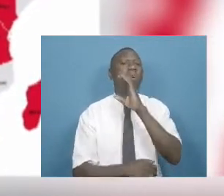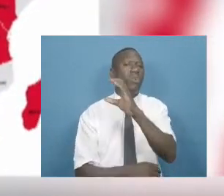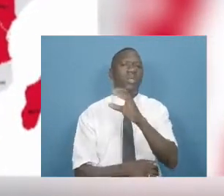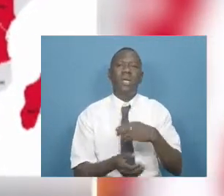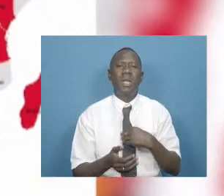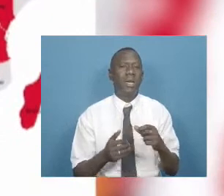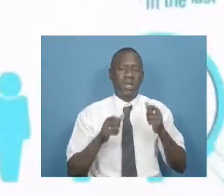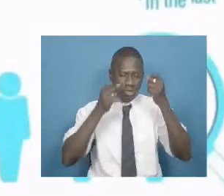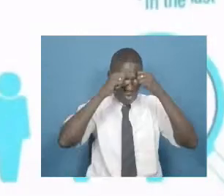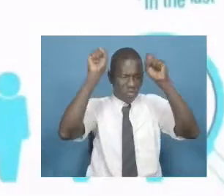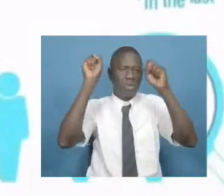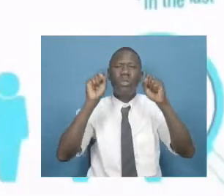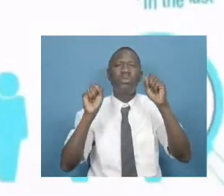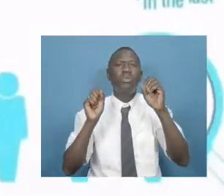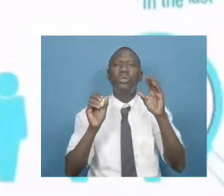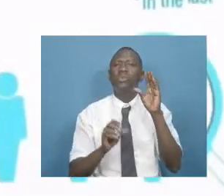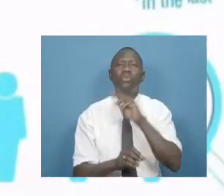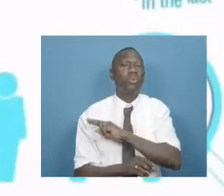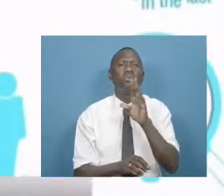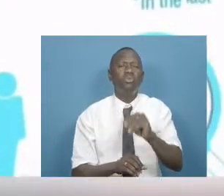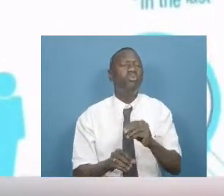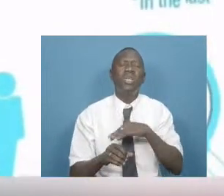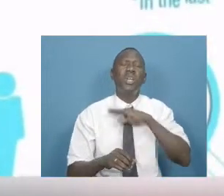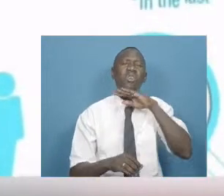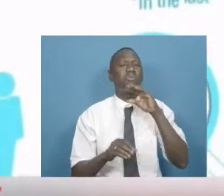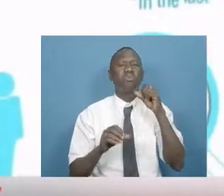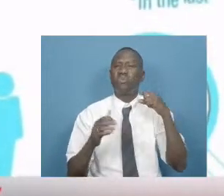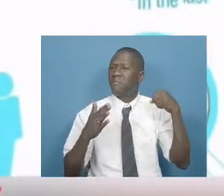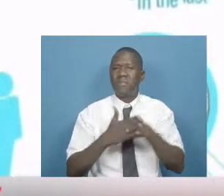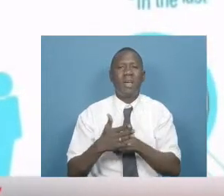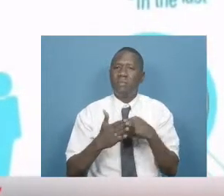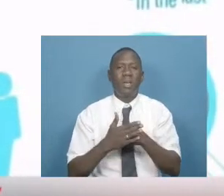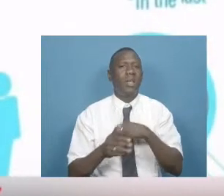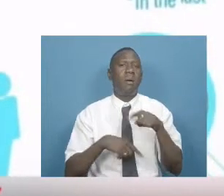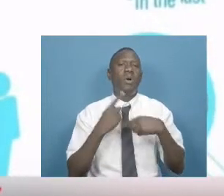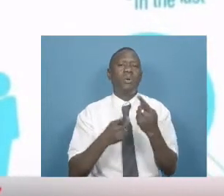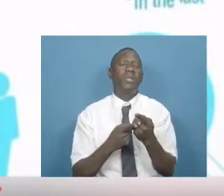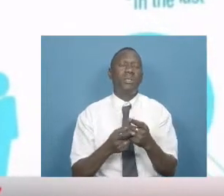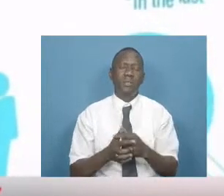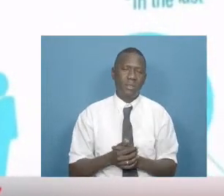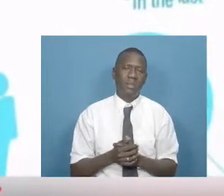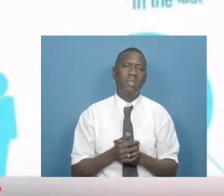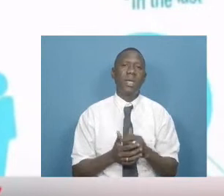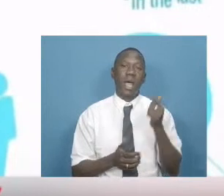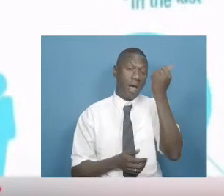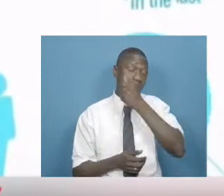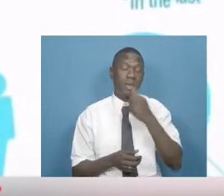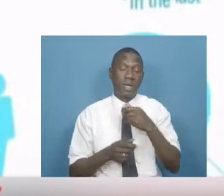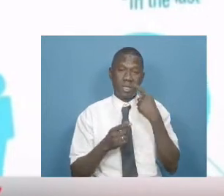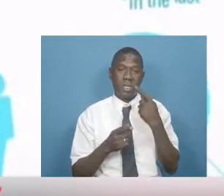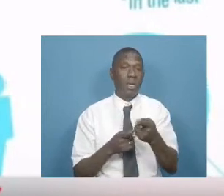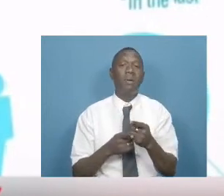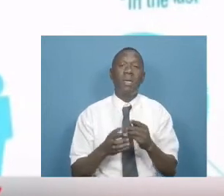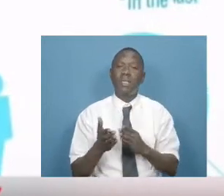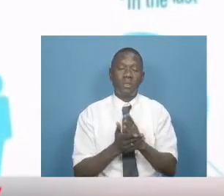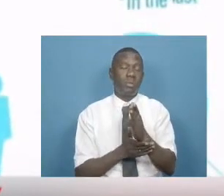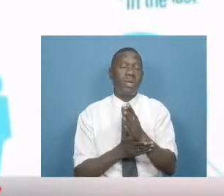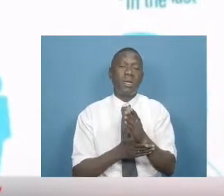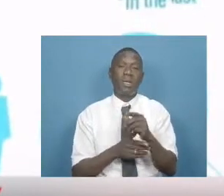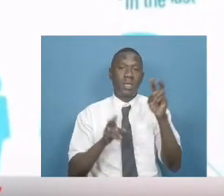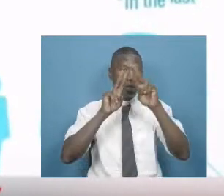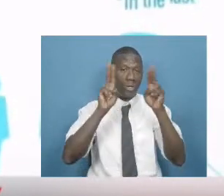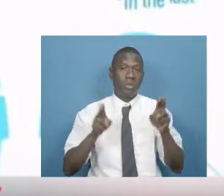doing enough to tackle it, according to the Global Corruption Barometer Africa, published by Transparency International.